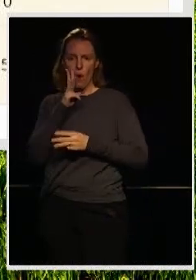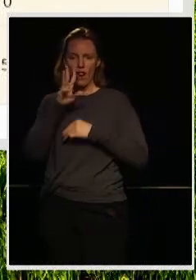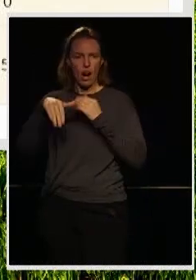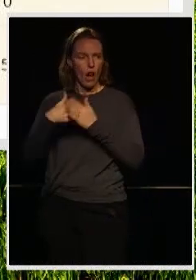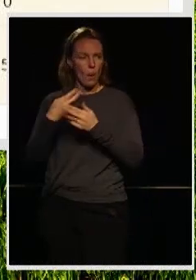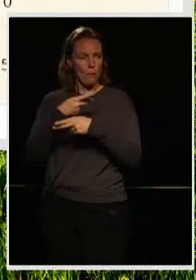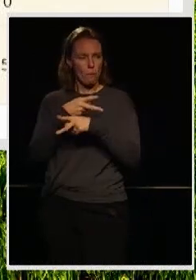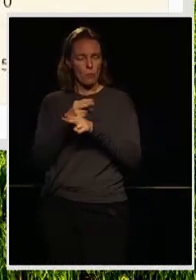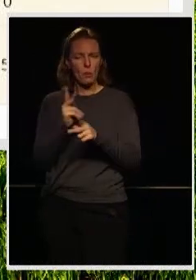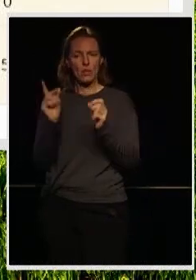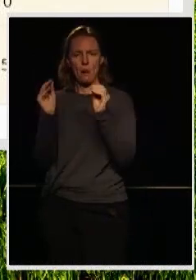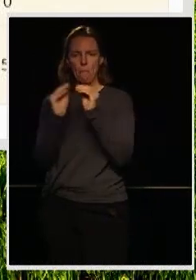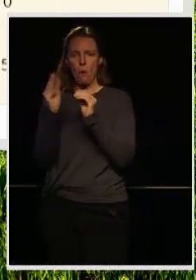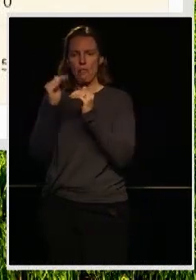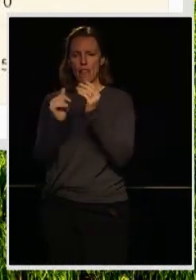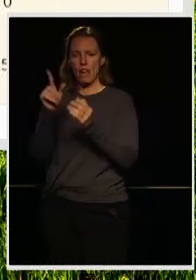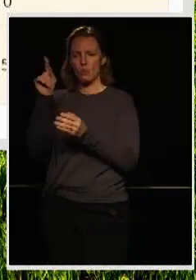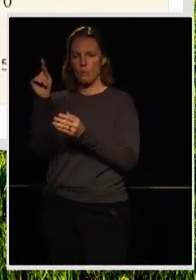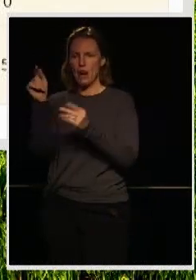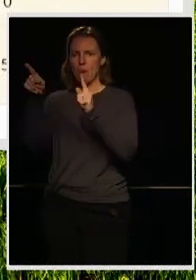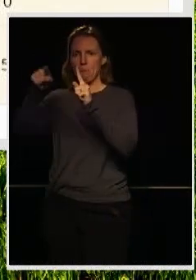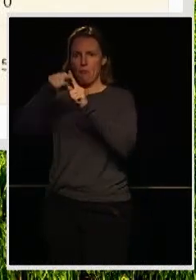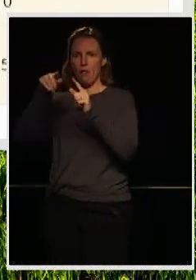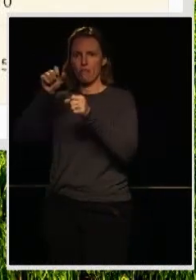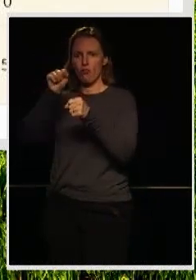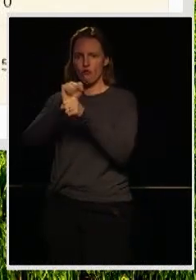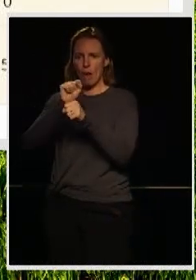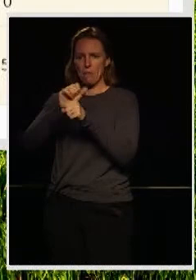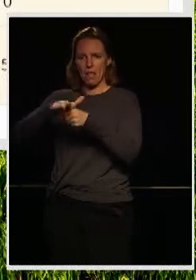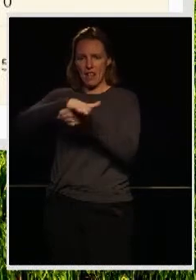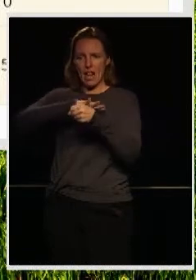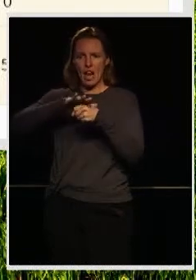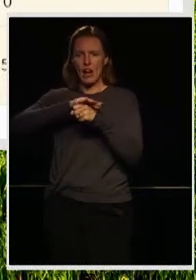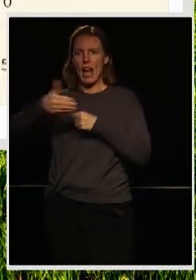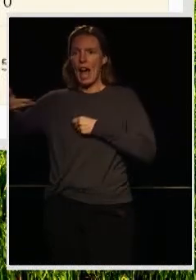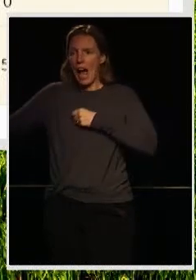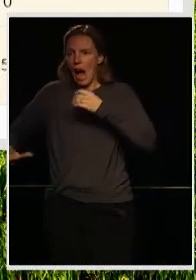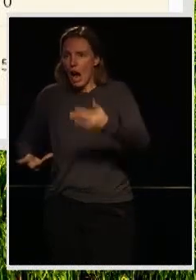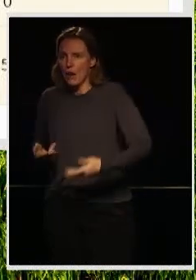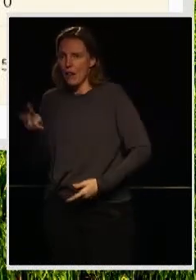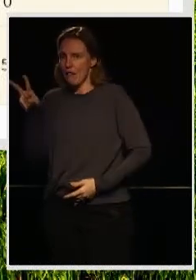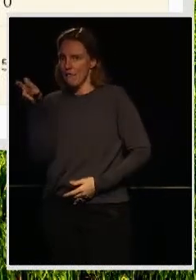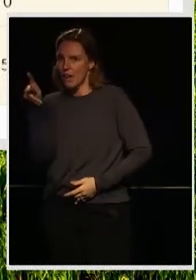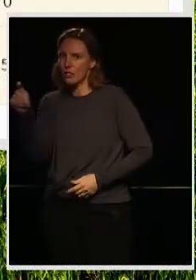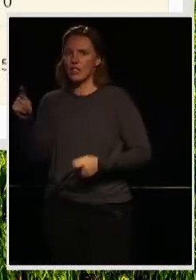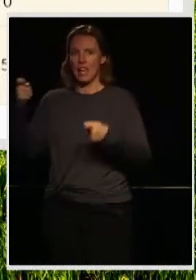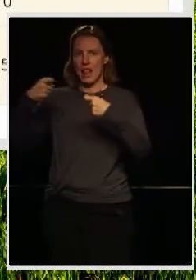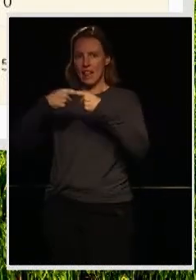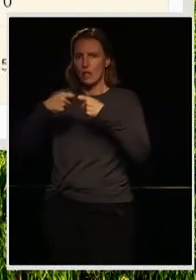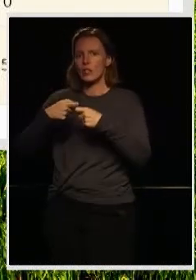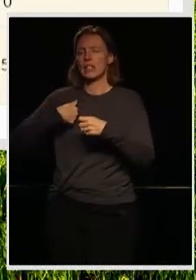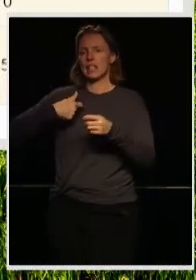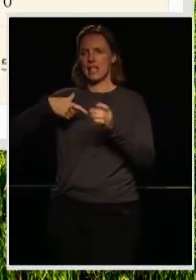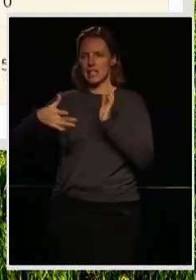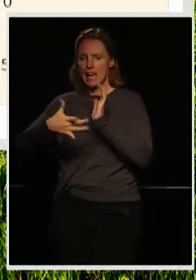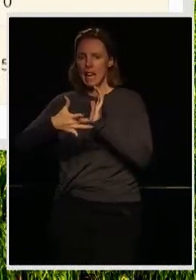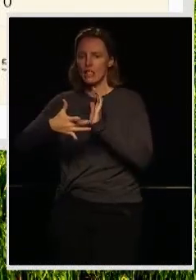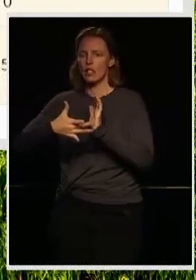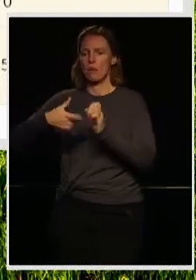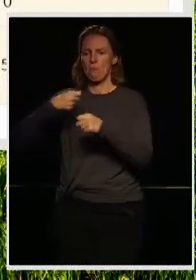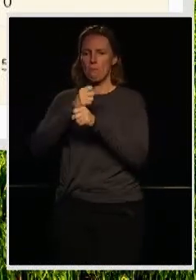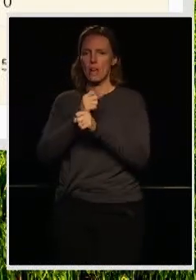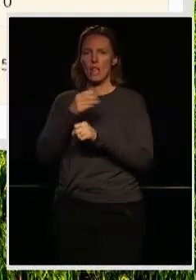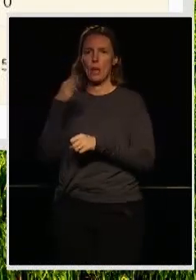producing more than 20+ jobs in the area, hiring veterans, electricians, technicians,